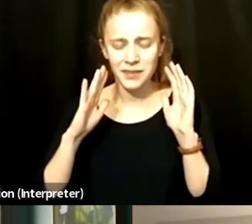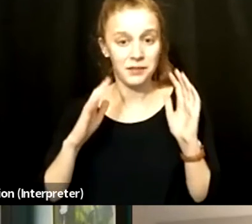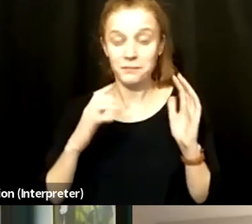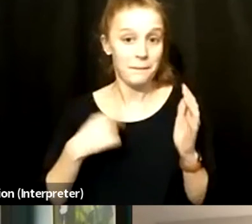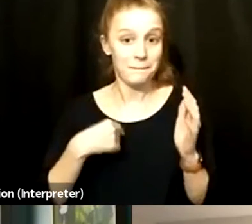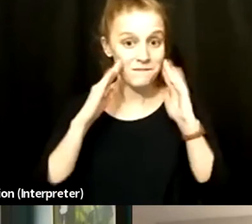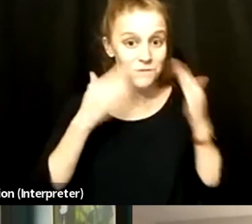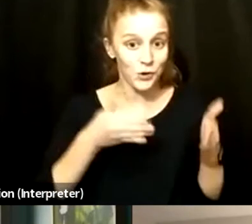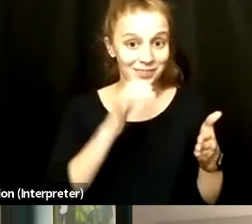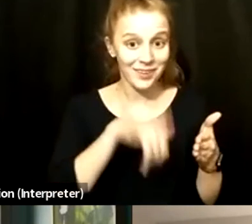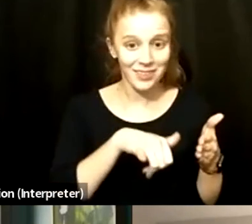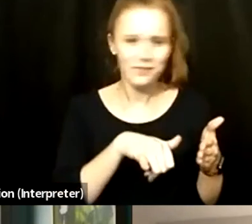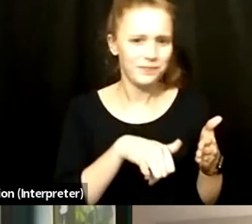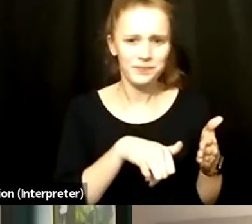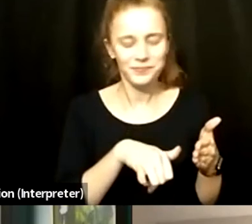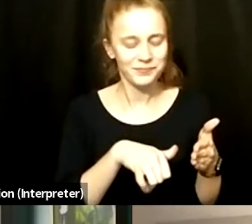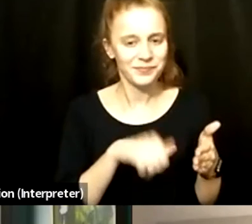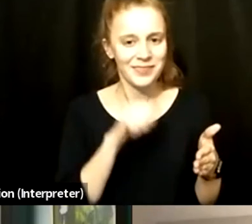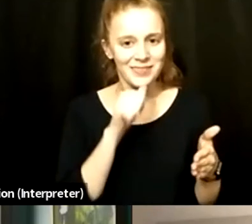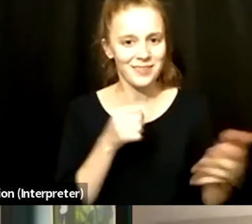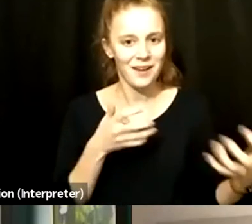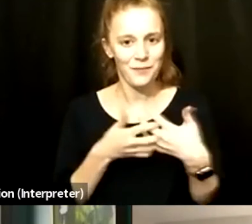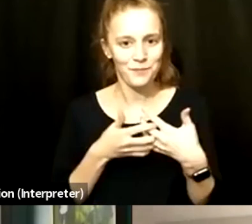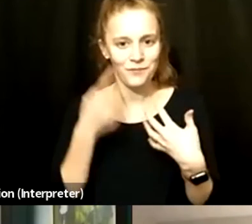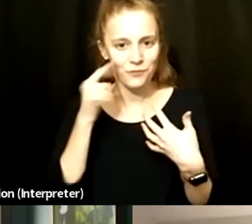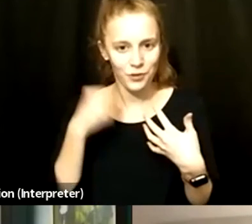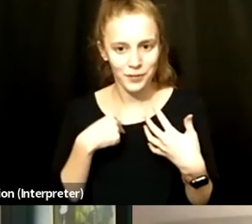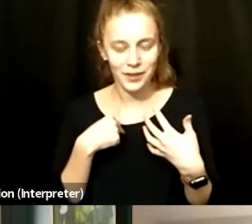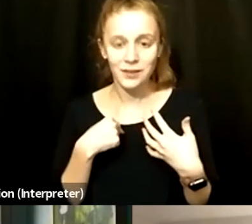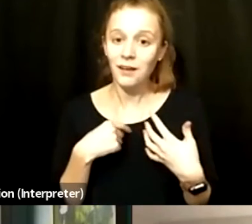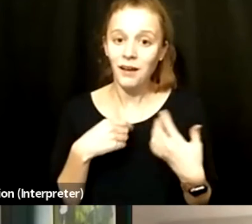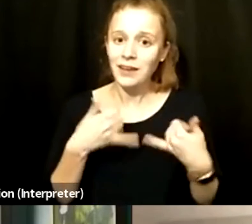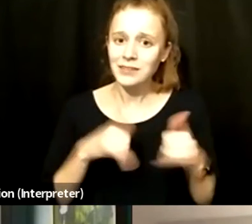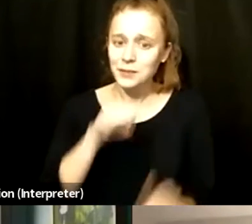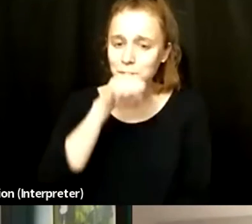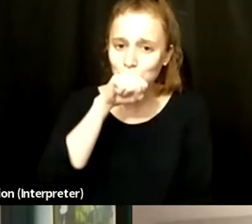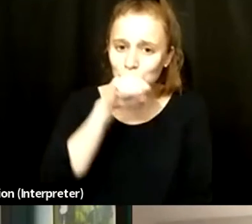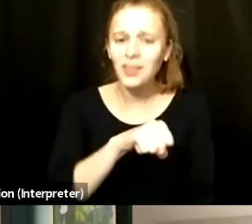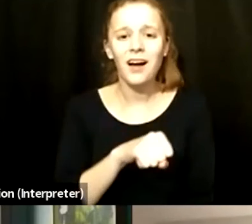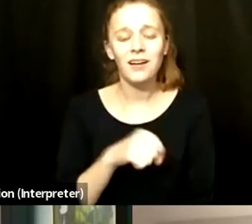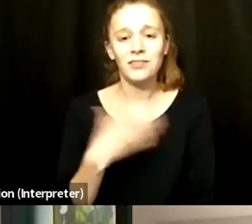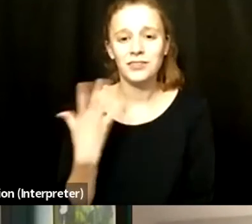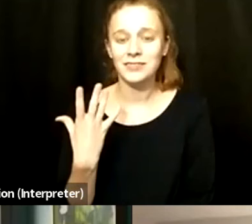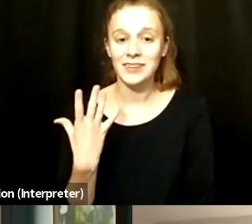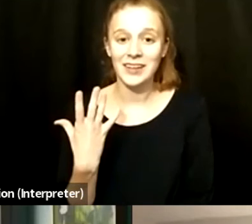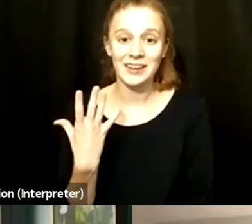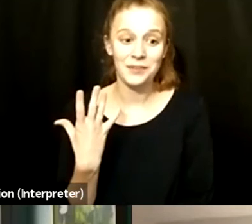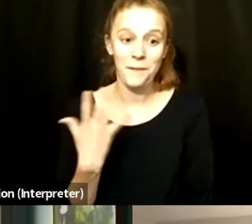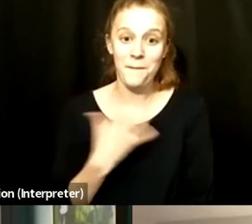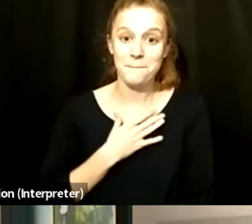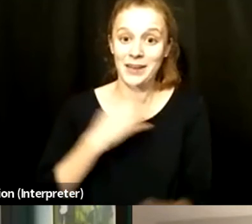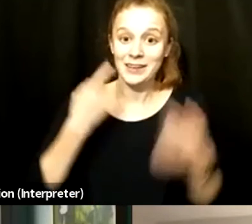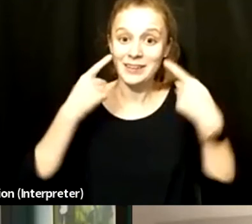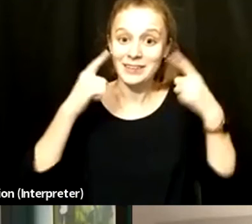me. Um, and I still love and attribute a lot of my success to